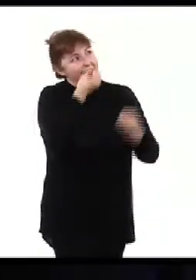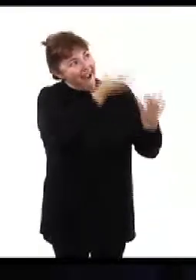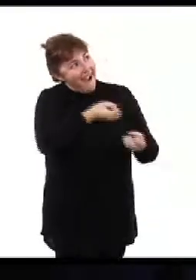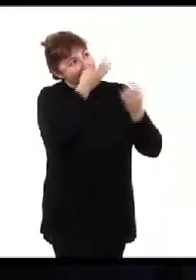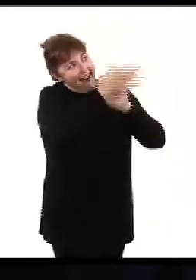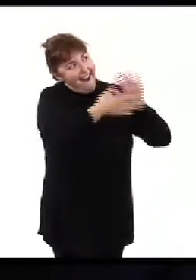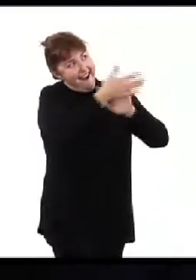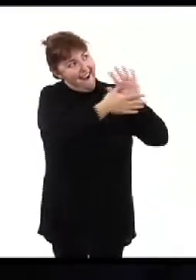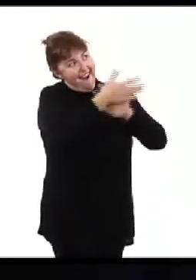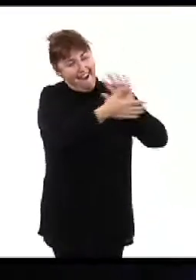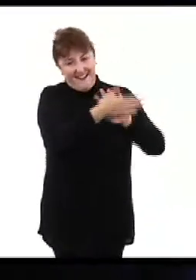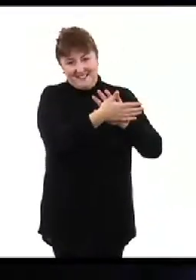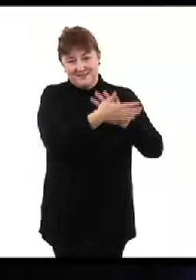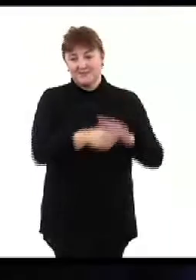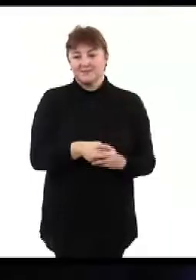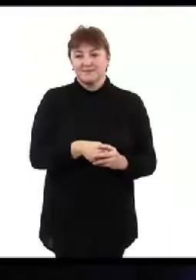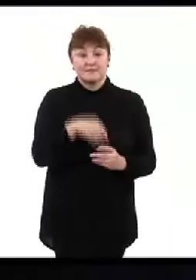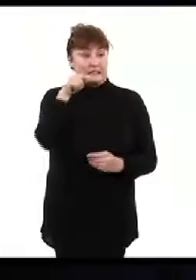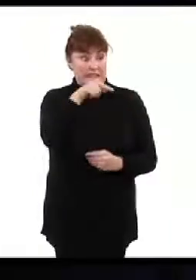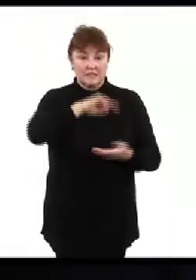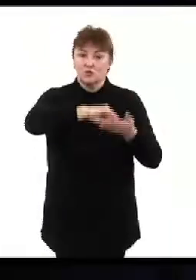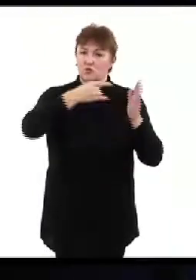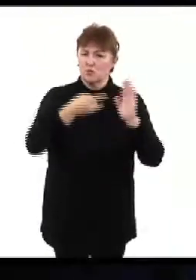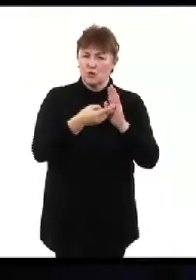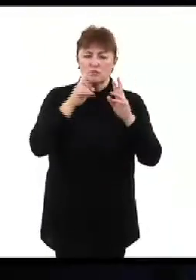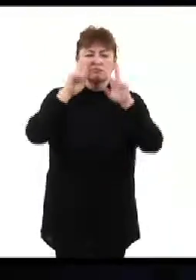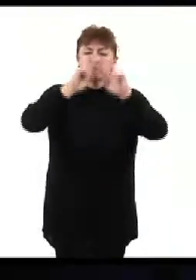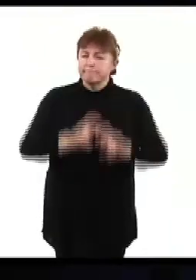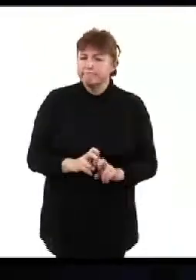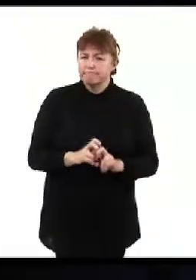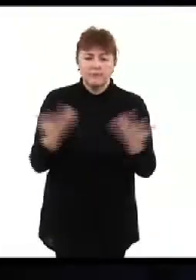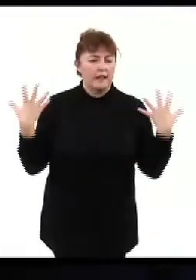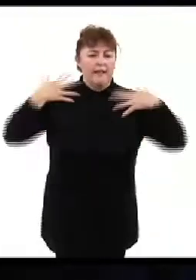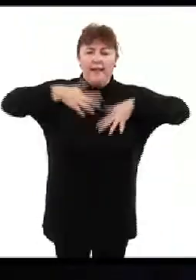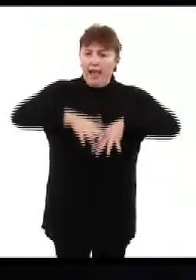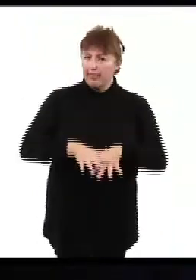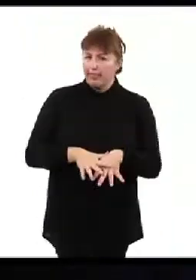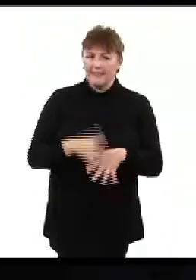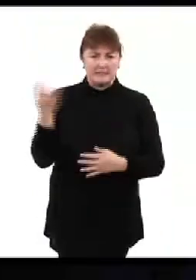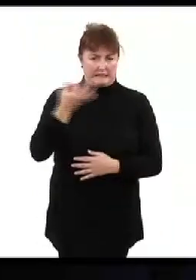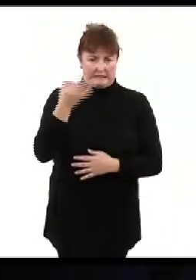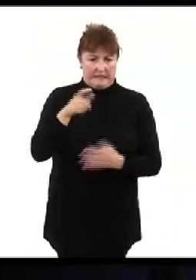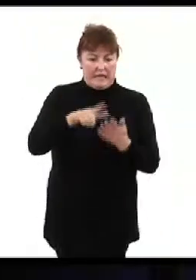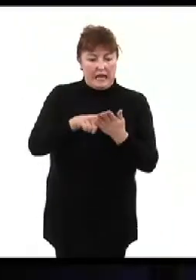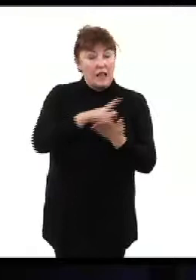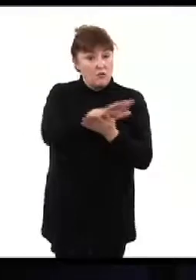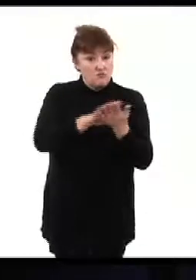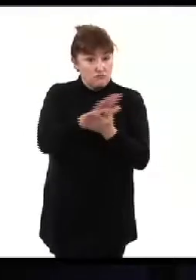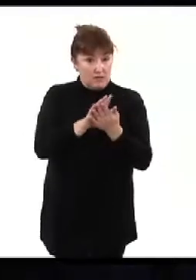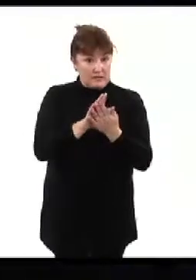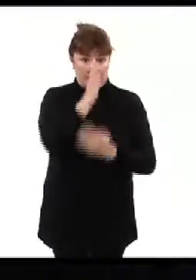at school. This is from a project looking at language acquisition in Brazil and in